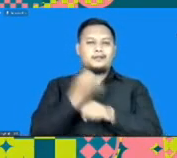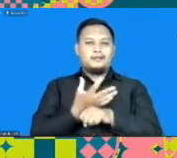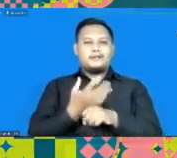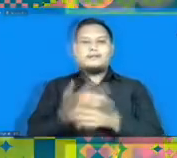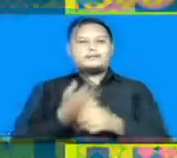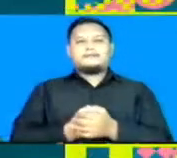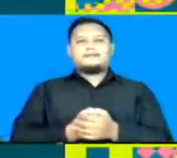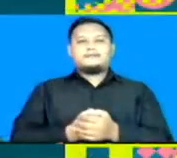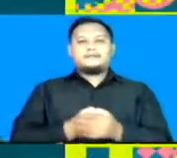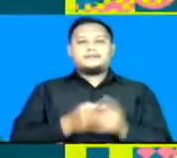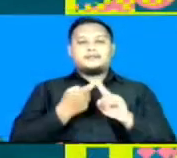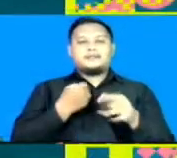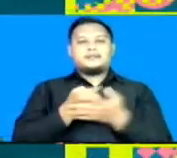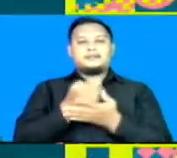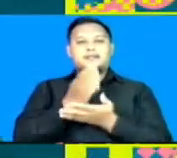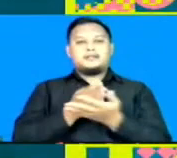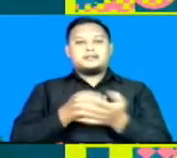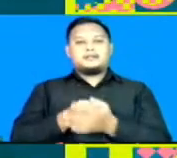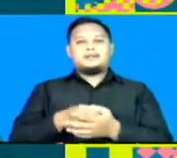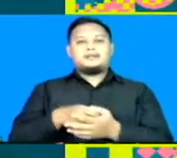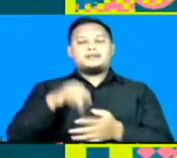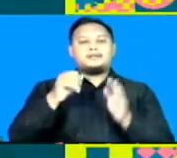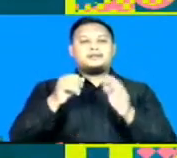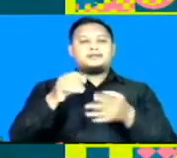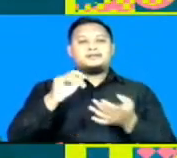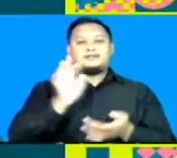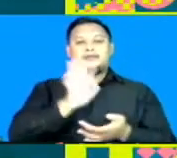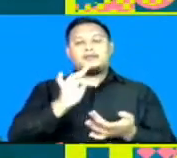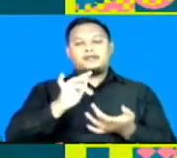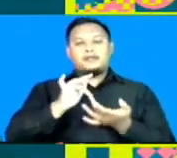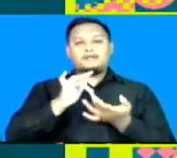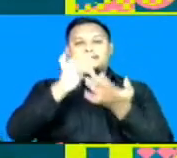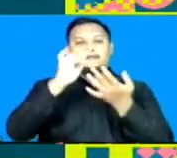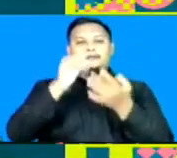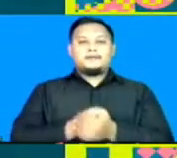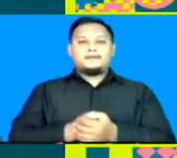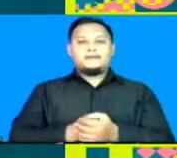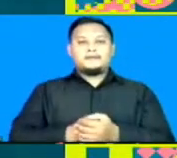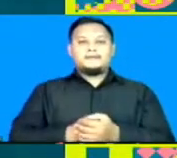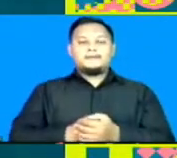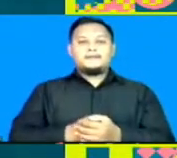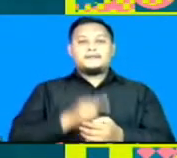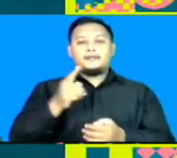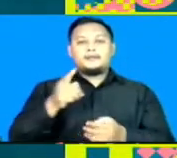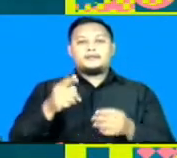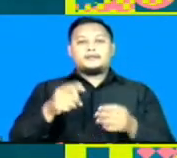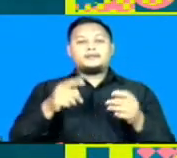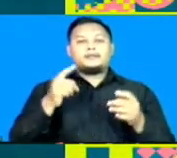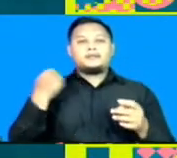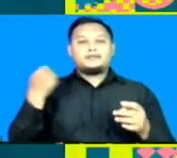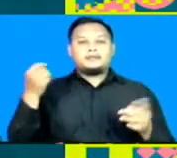from formal sector. Right. That's the harsh reality, right, of how far we have to go.